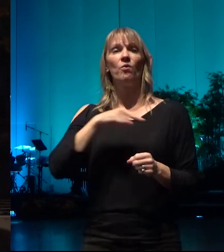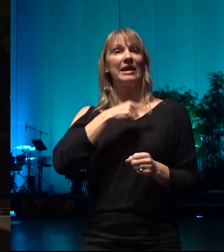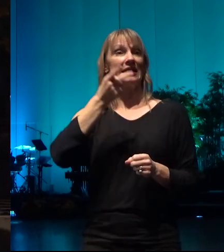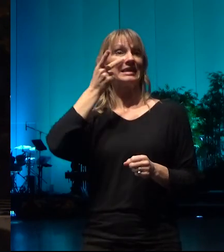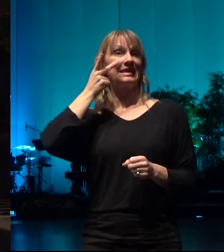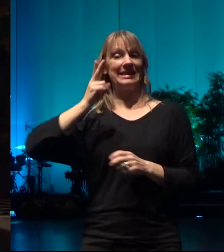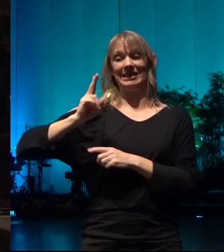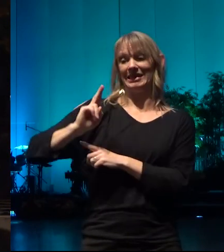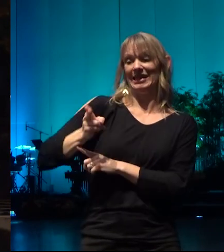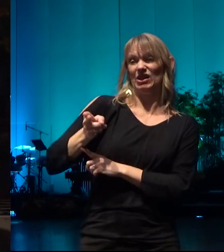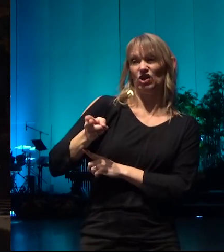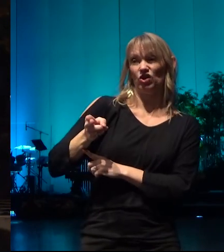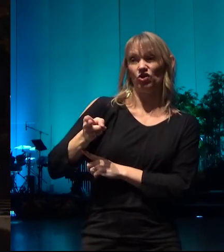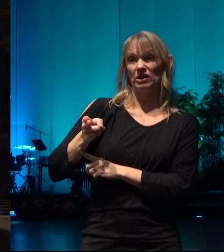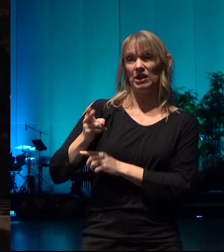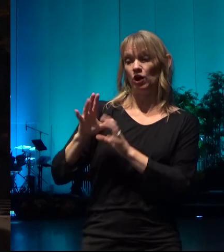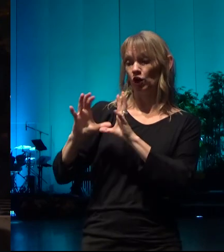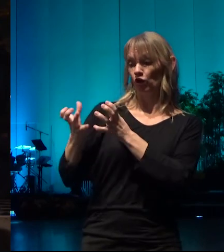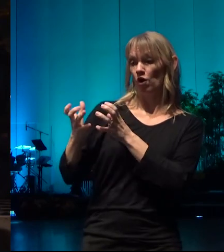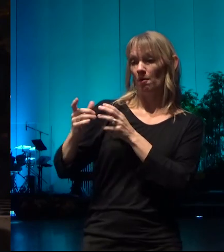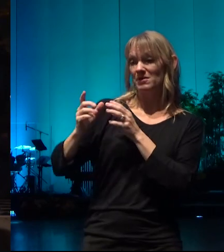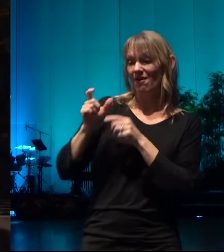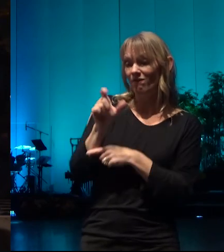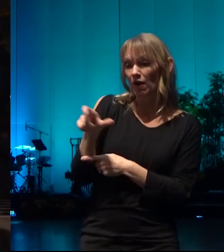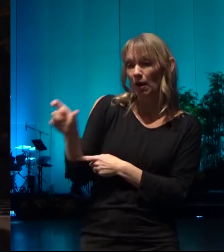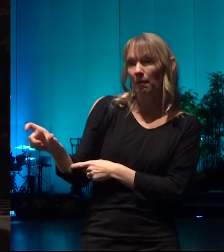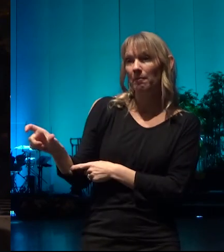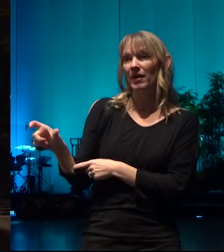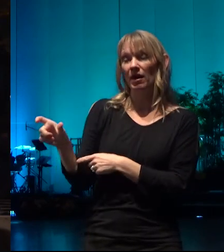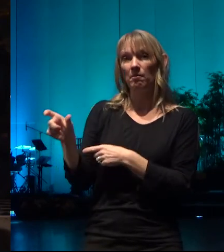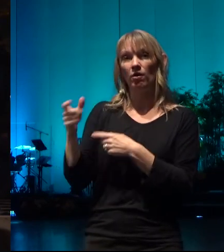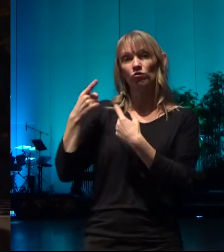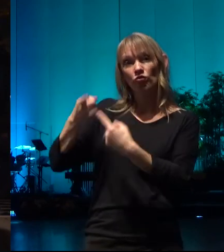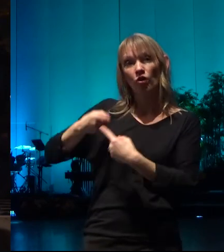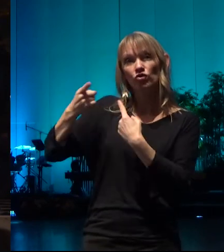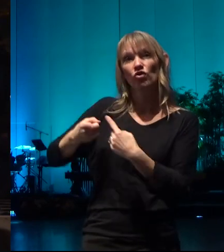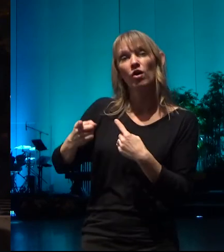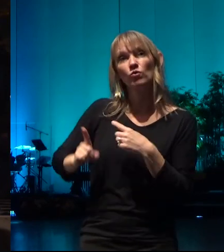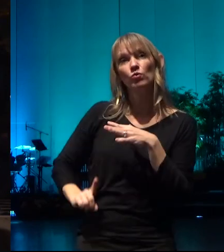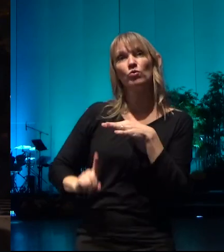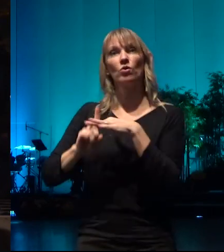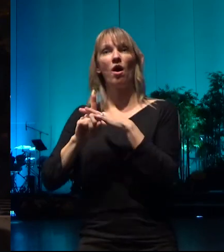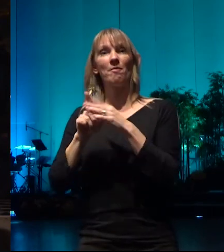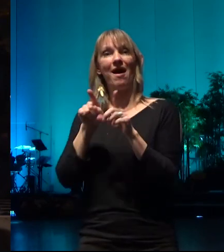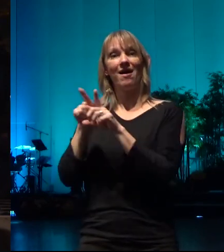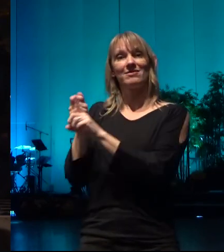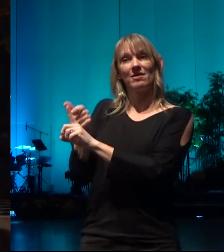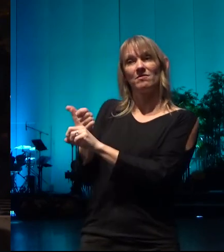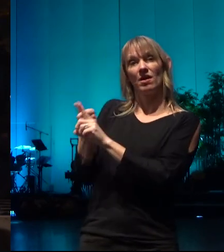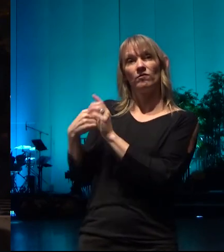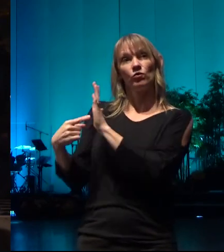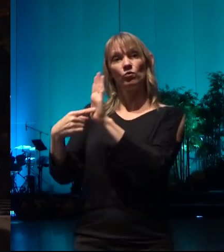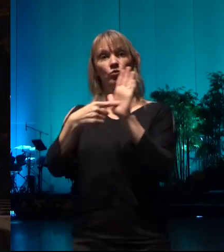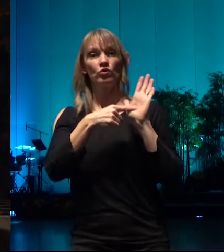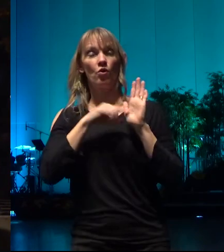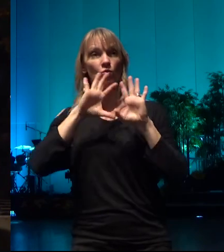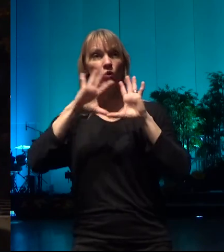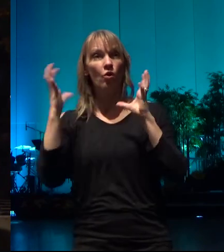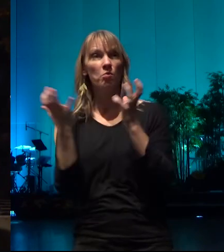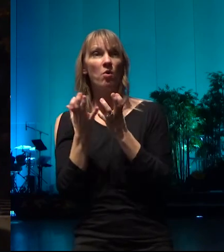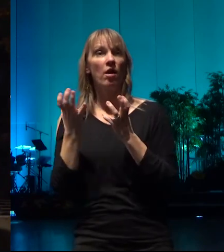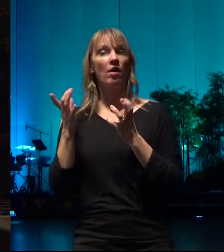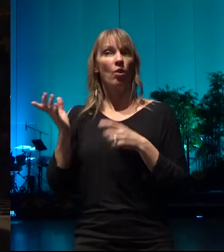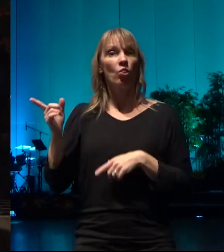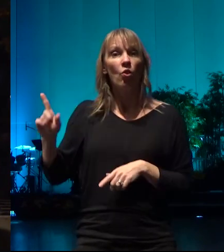see throughout history as groups of people struggle to come out and be who they are and show themselves to the world. And